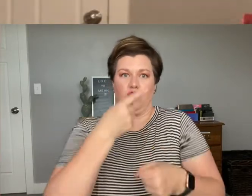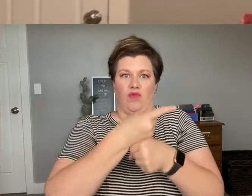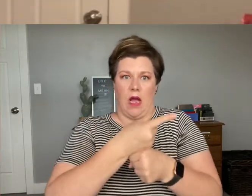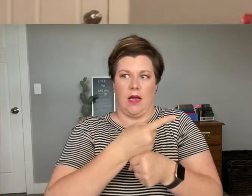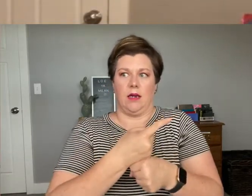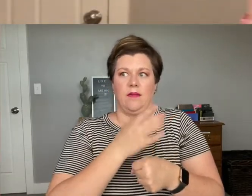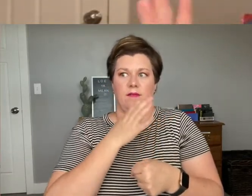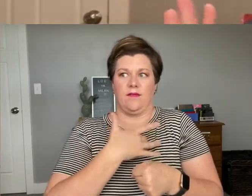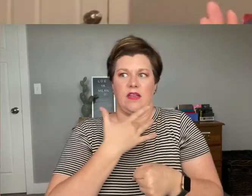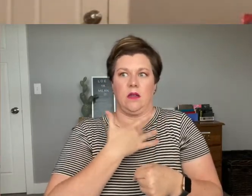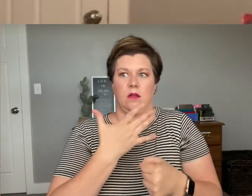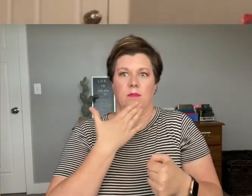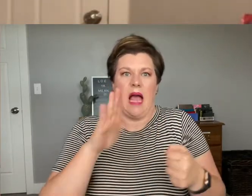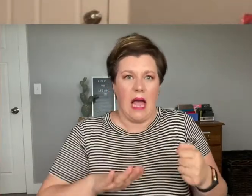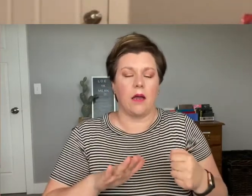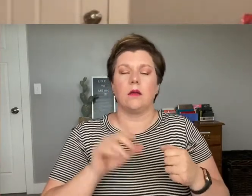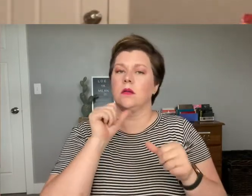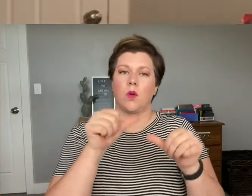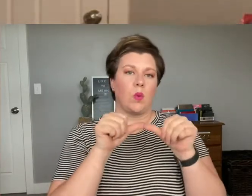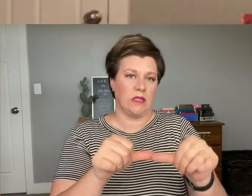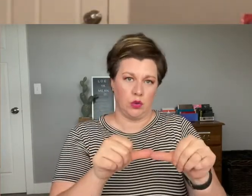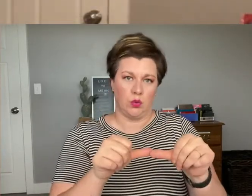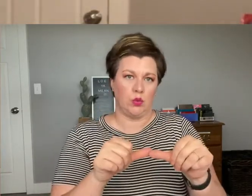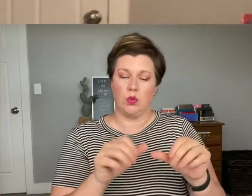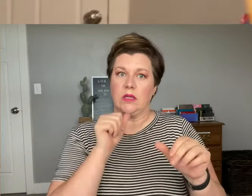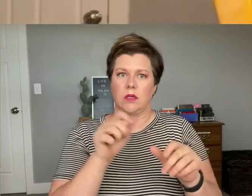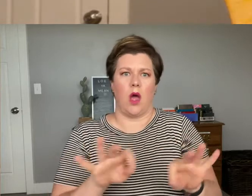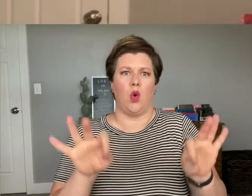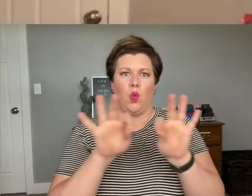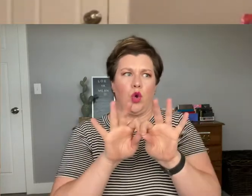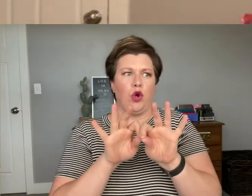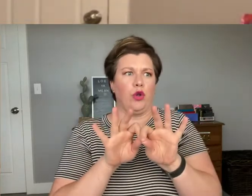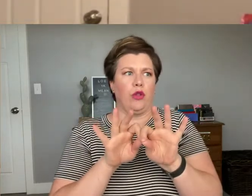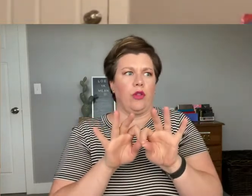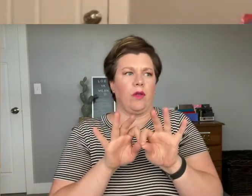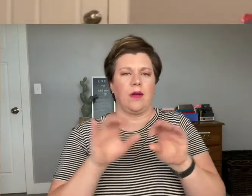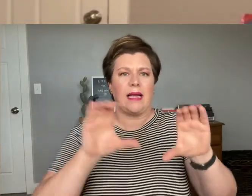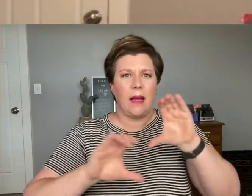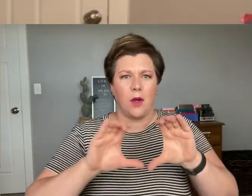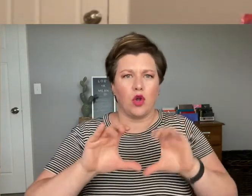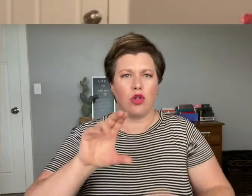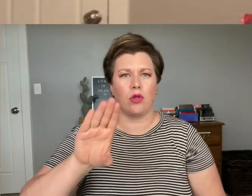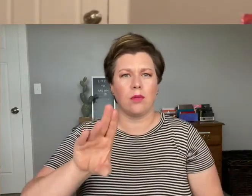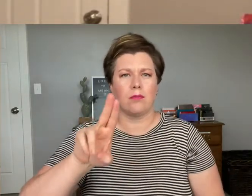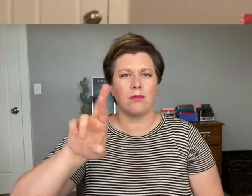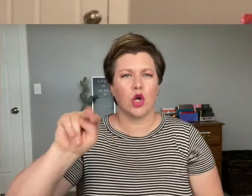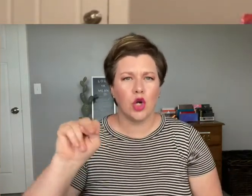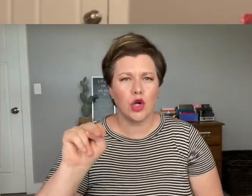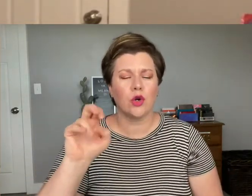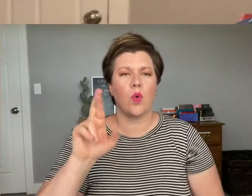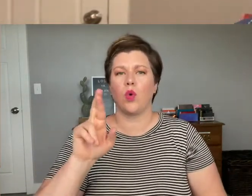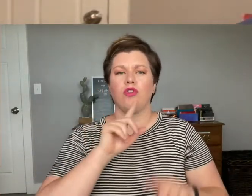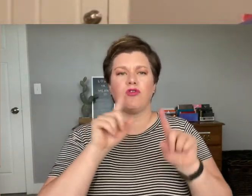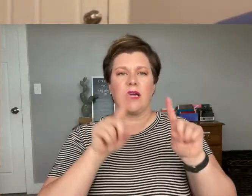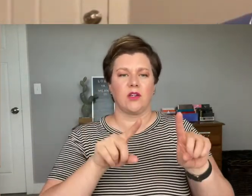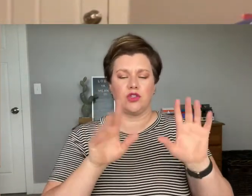not feel right, please stop immediately and don't continue because it's definitely not worth having some kind of chemical burn or chemical